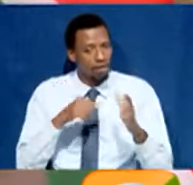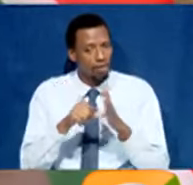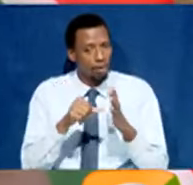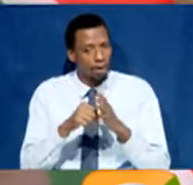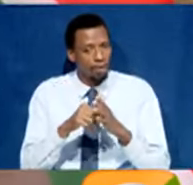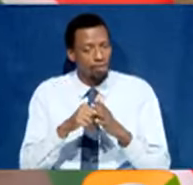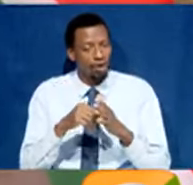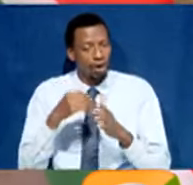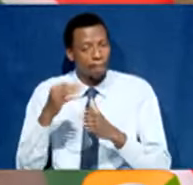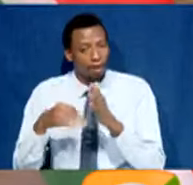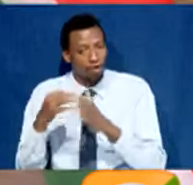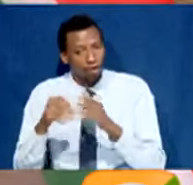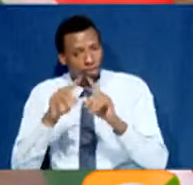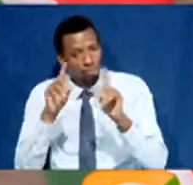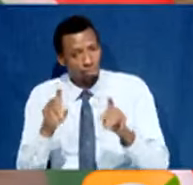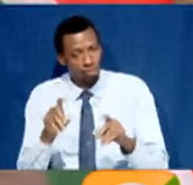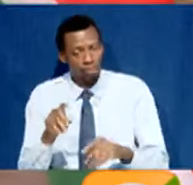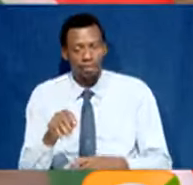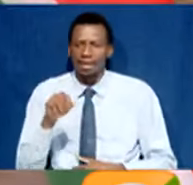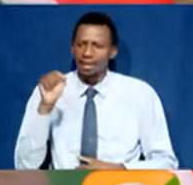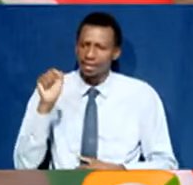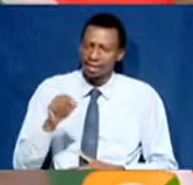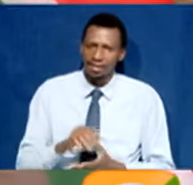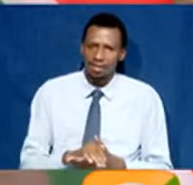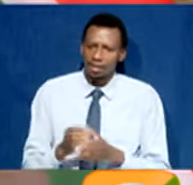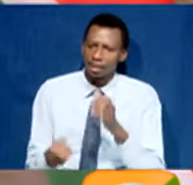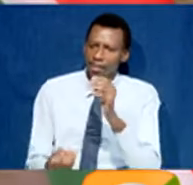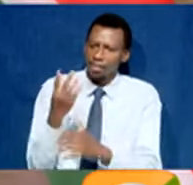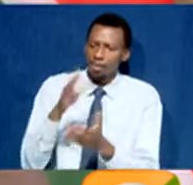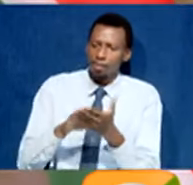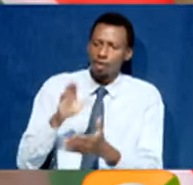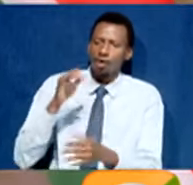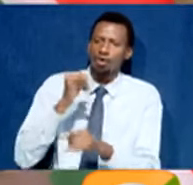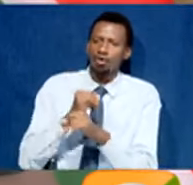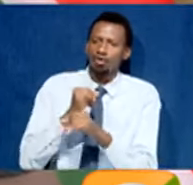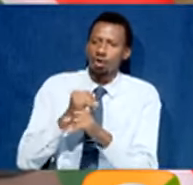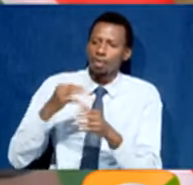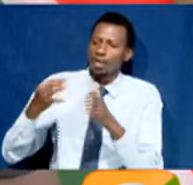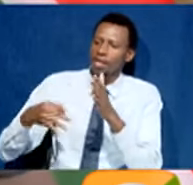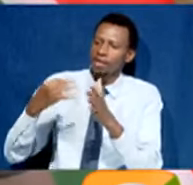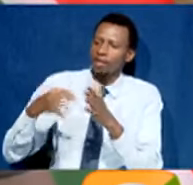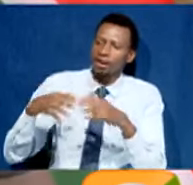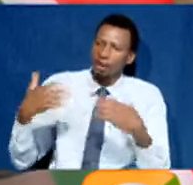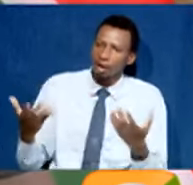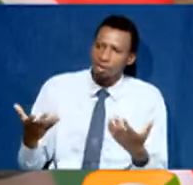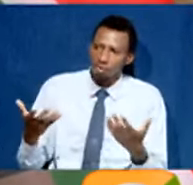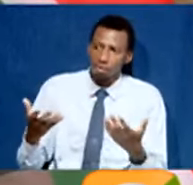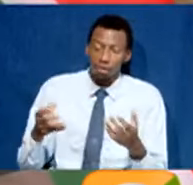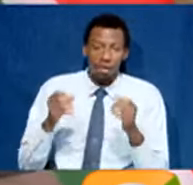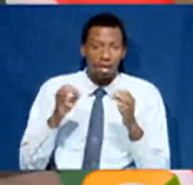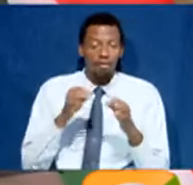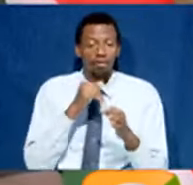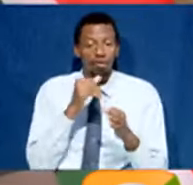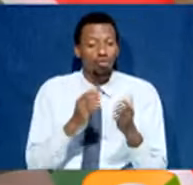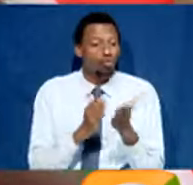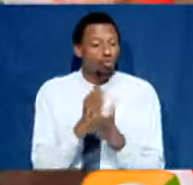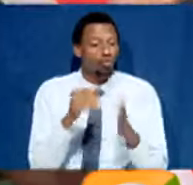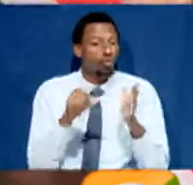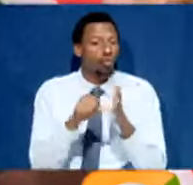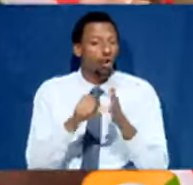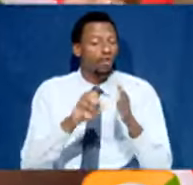manufacturing? Yes. How do we create more manufacturing jobs, if not through programs like housing?